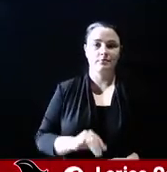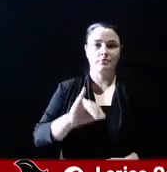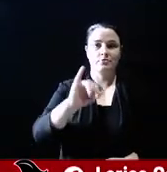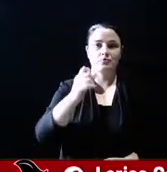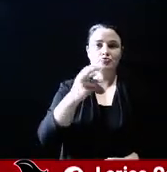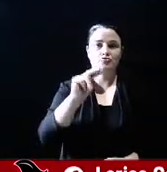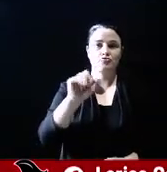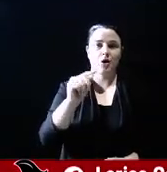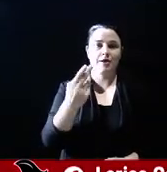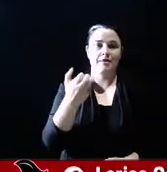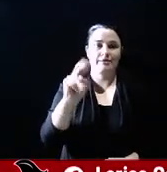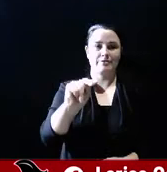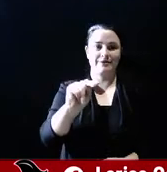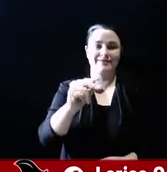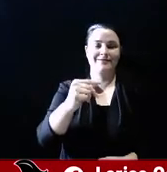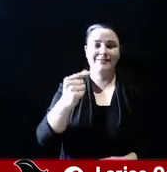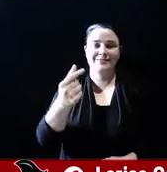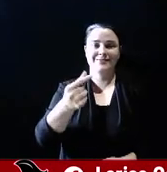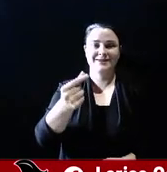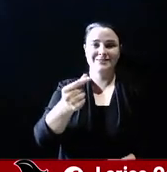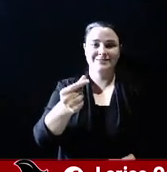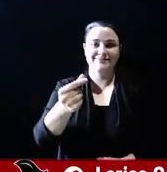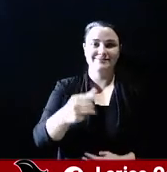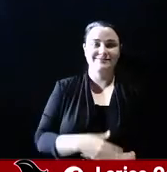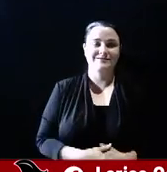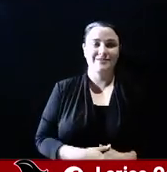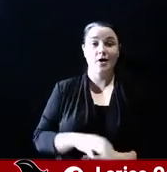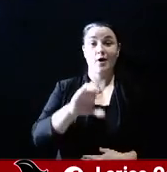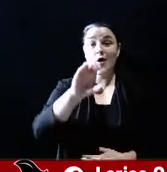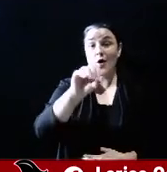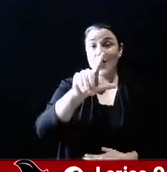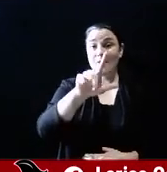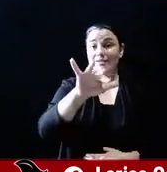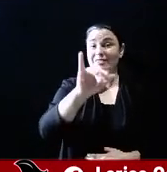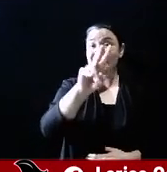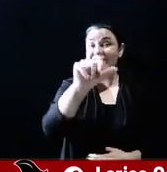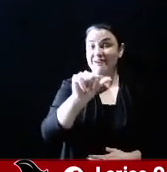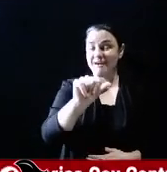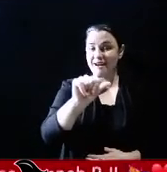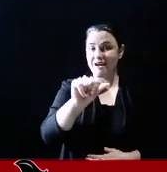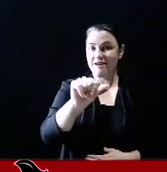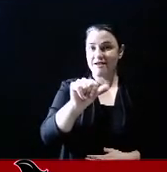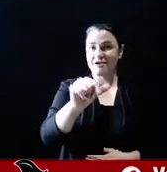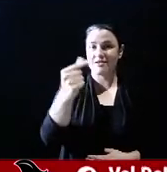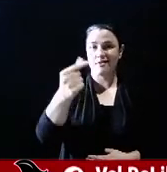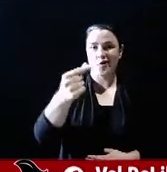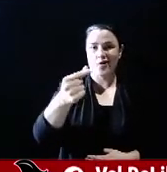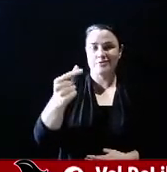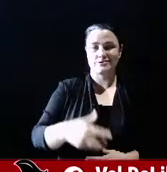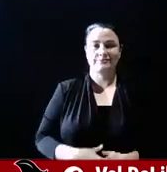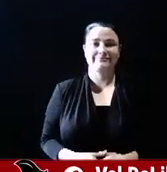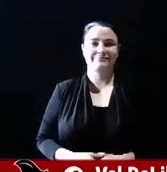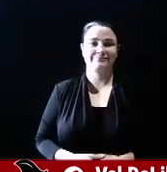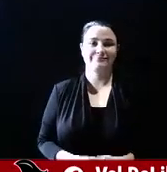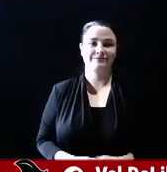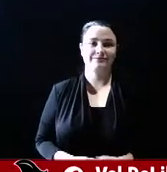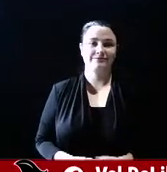Jonathan Wesley Garza. Olivia Idolina Garza.